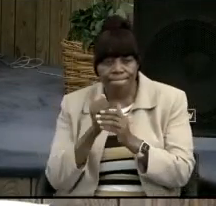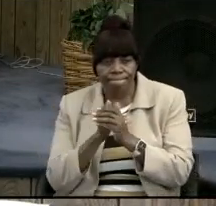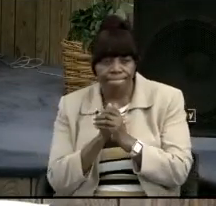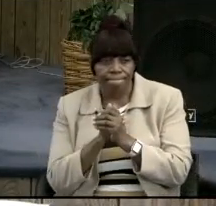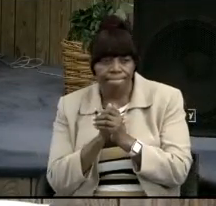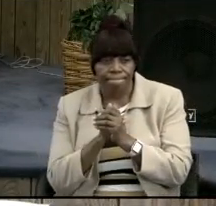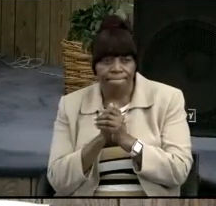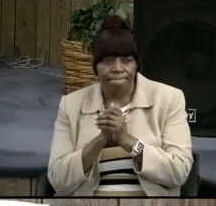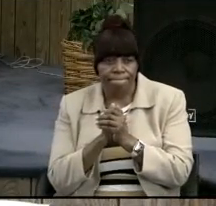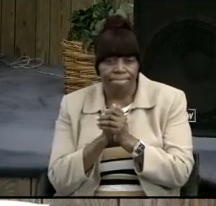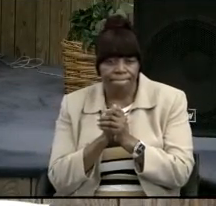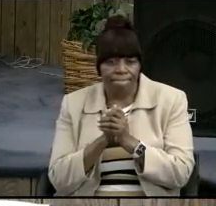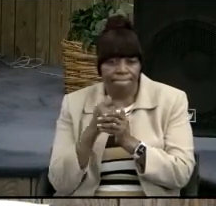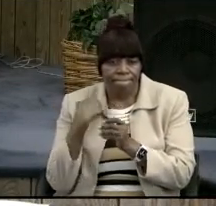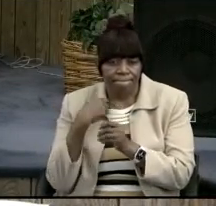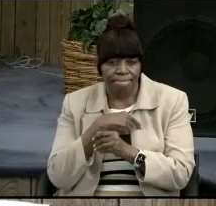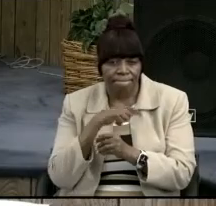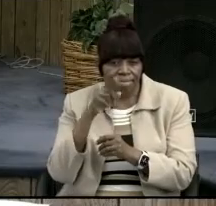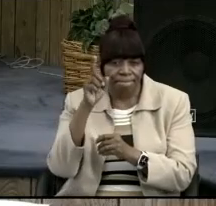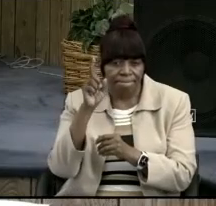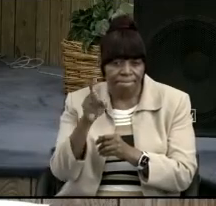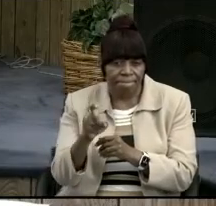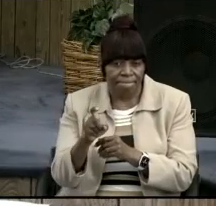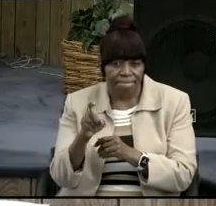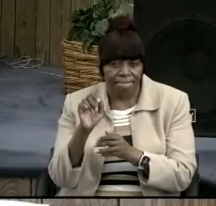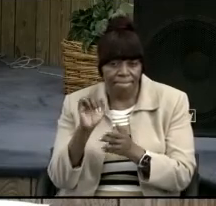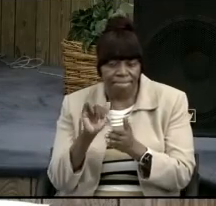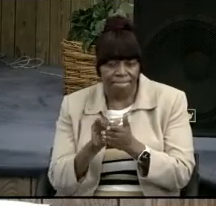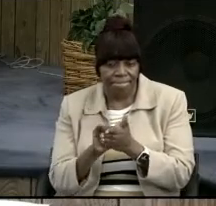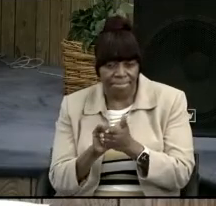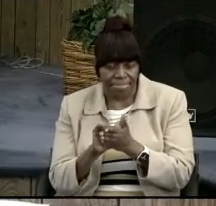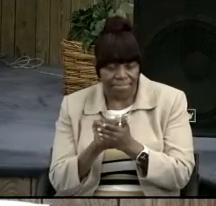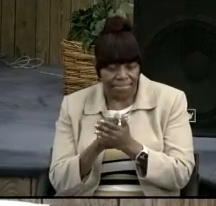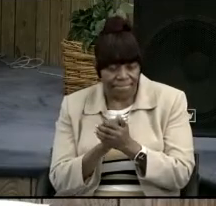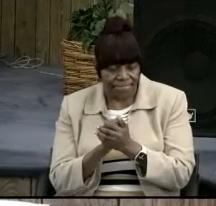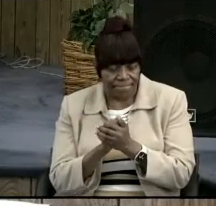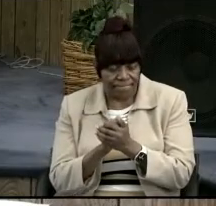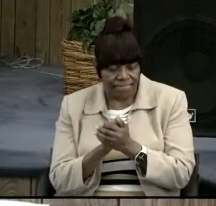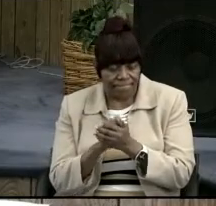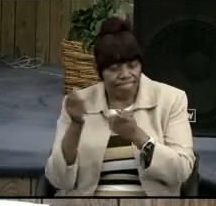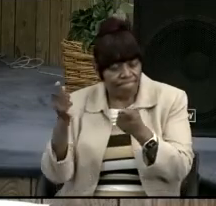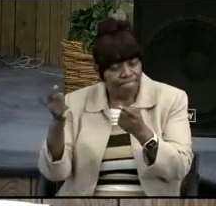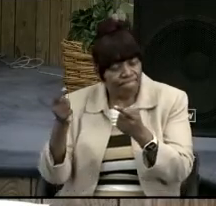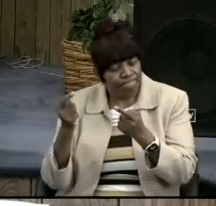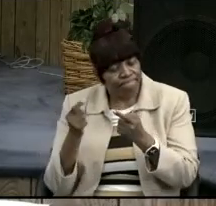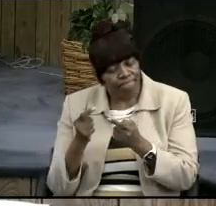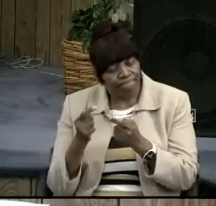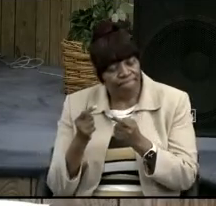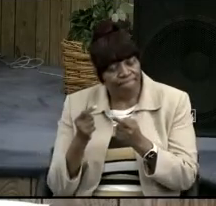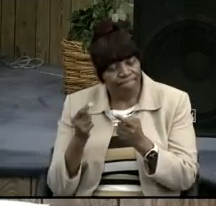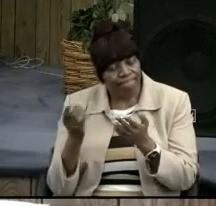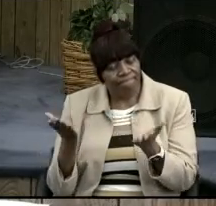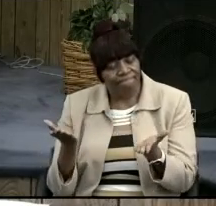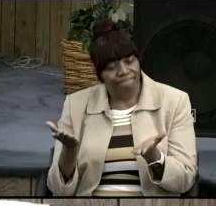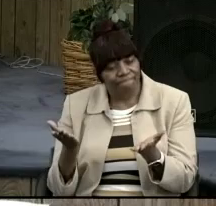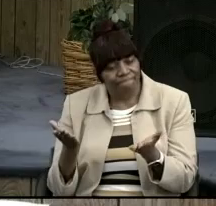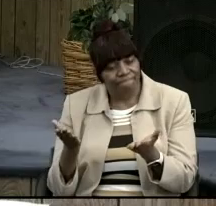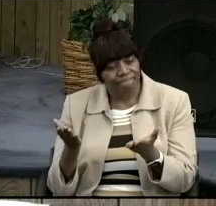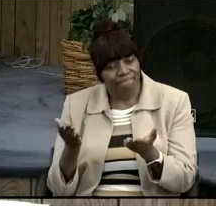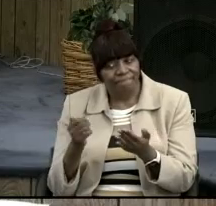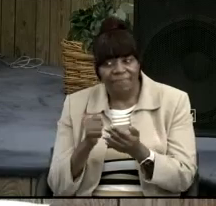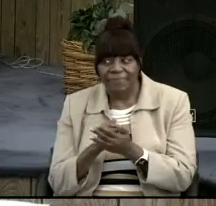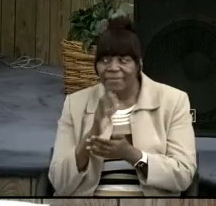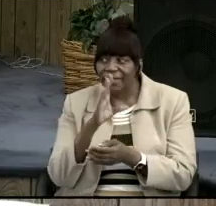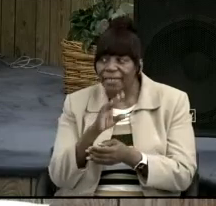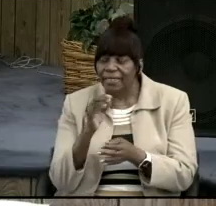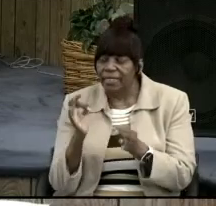We need the word to help us to get ready to hear the voice of the Lord when he says, come up hither. And as the pastor said,